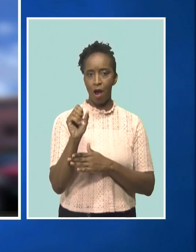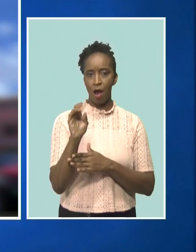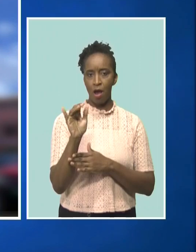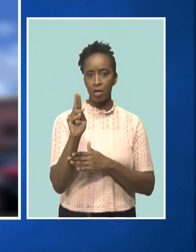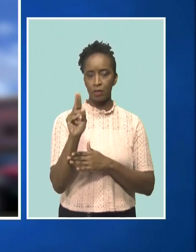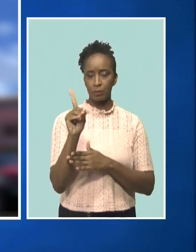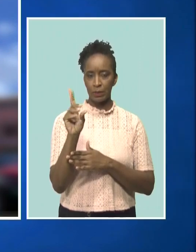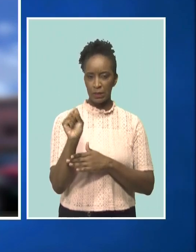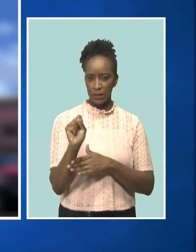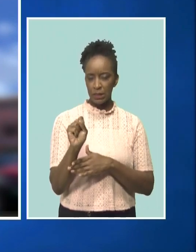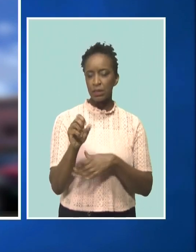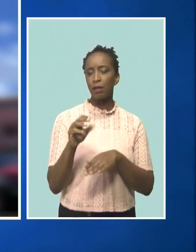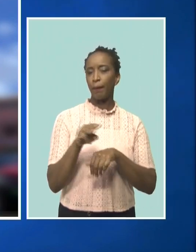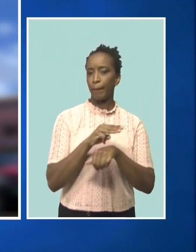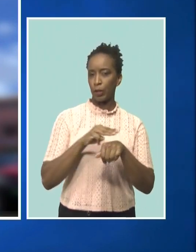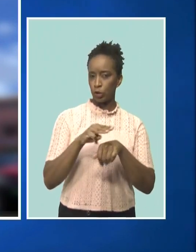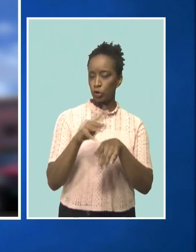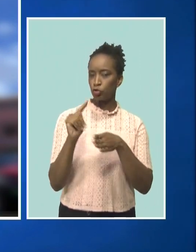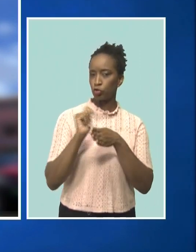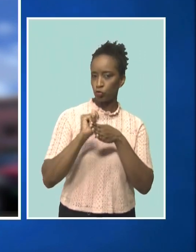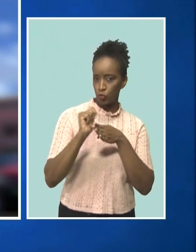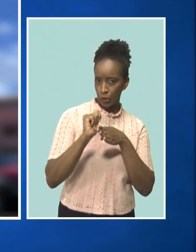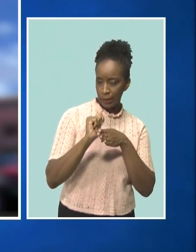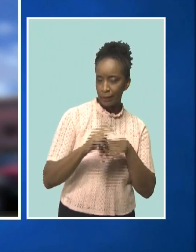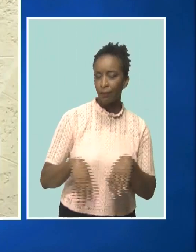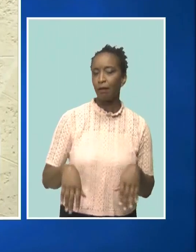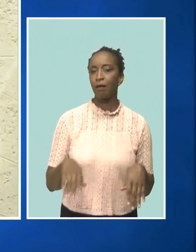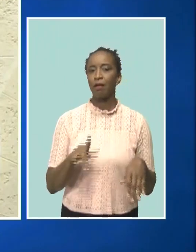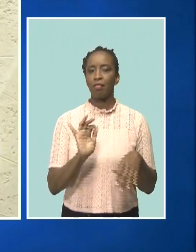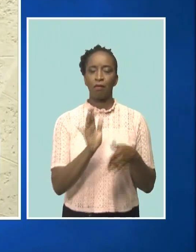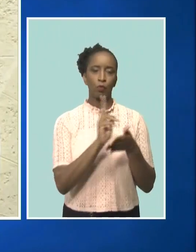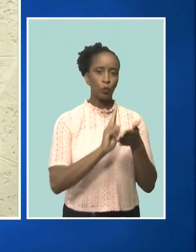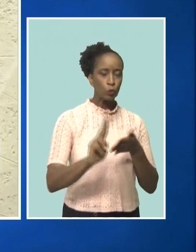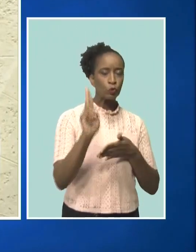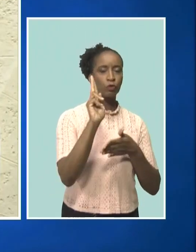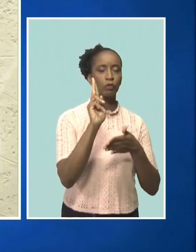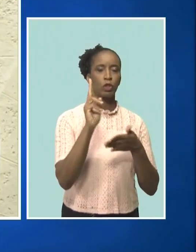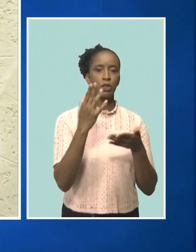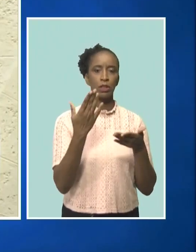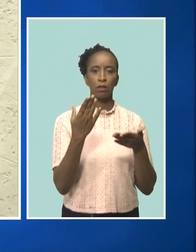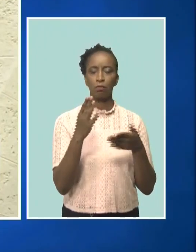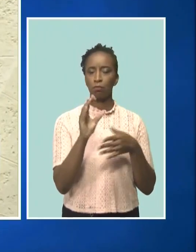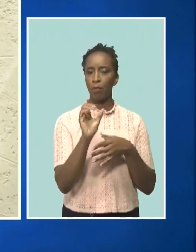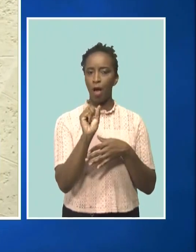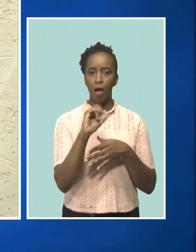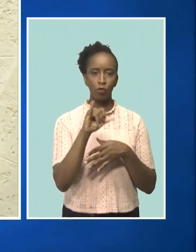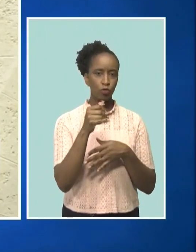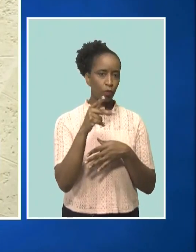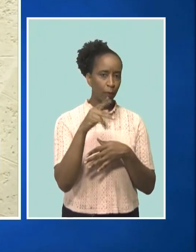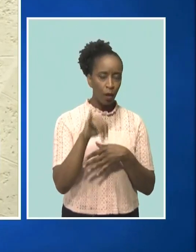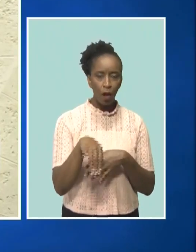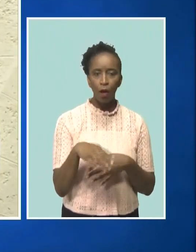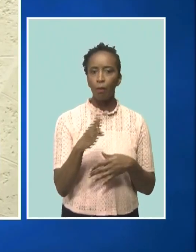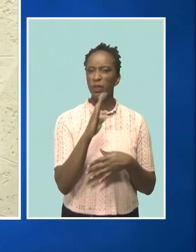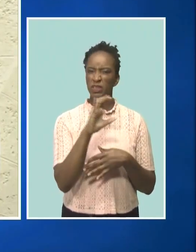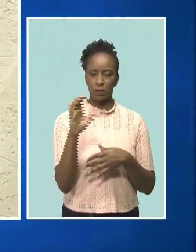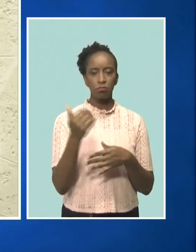of Training and Tertiary Education, recognizing that government would wish to put all of its